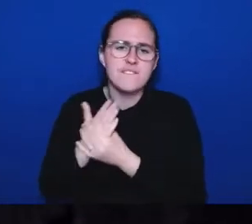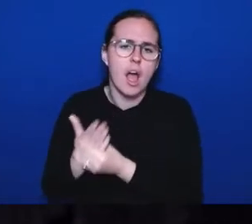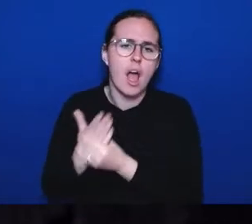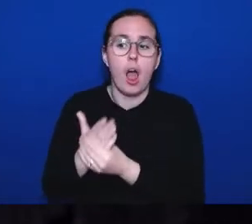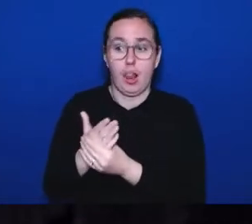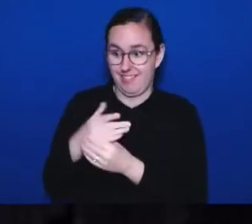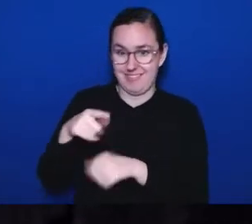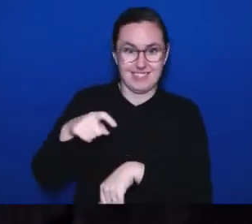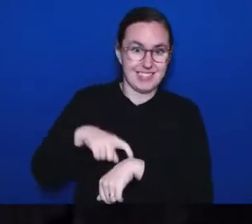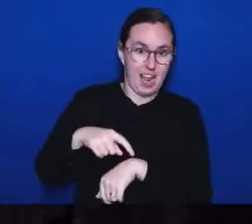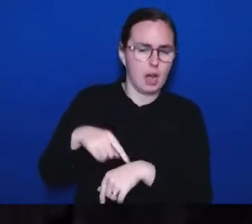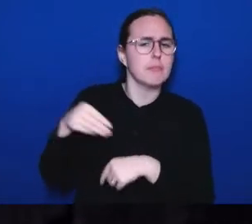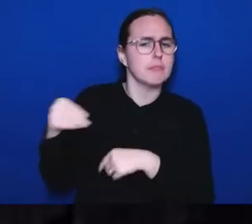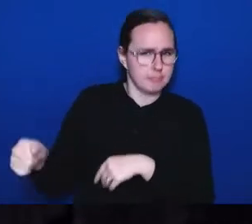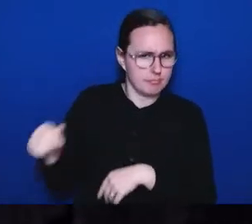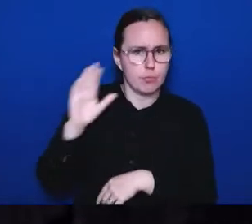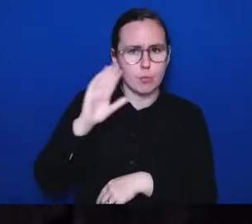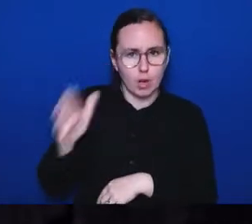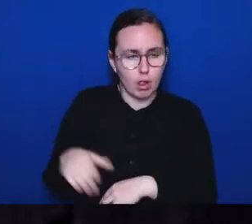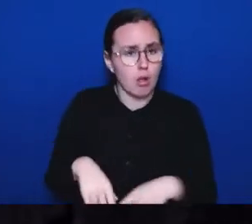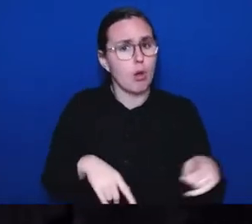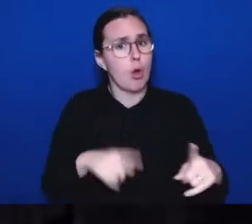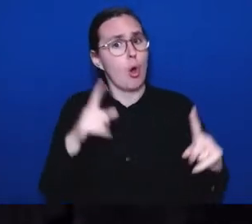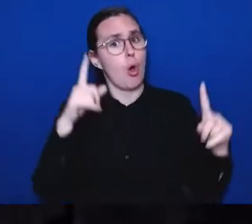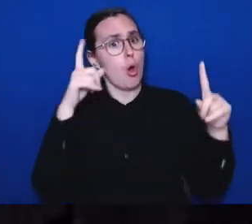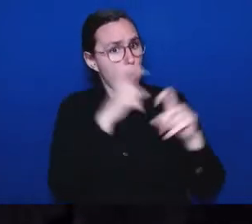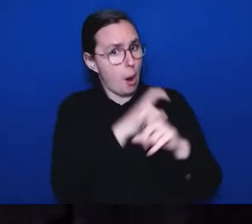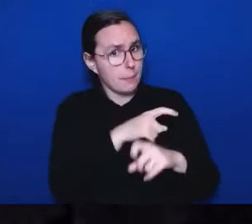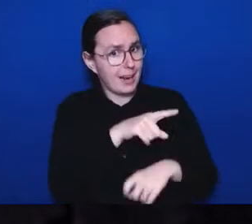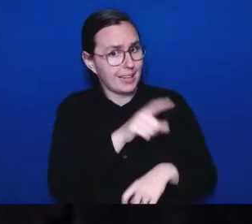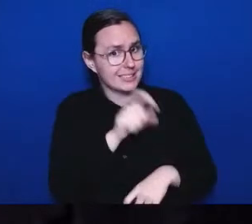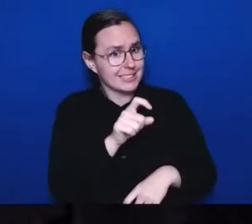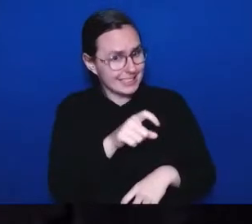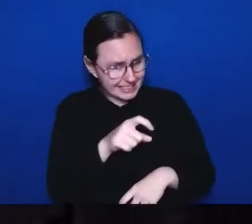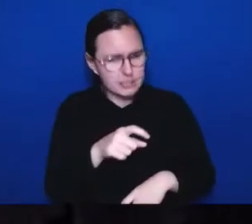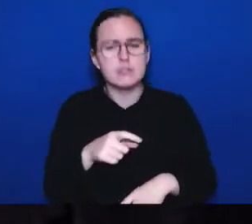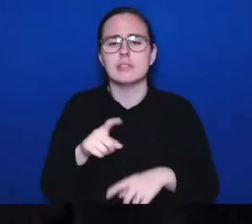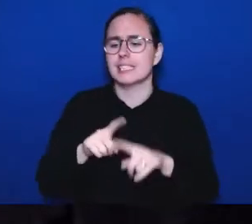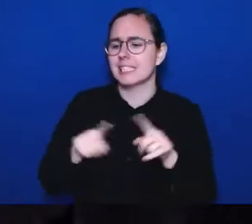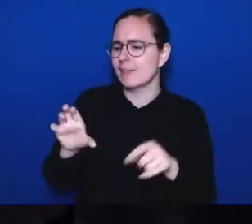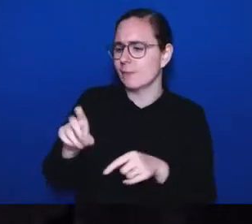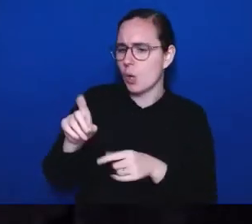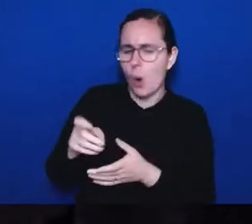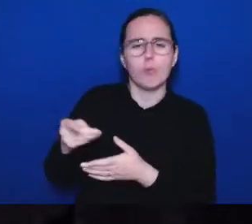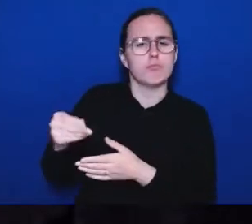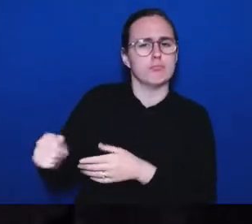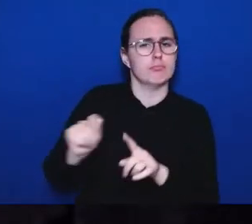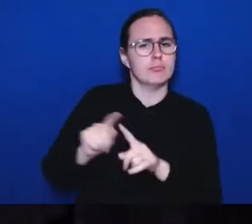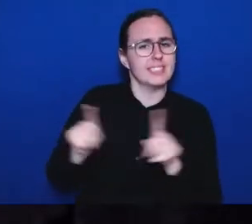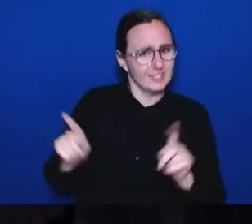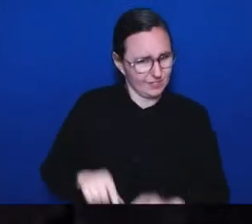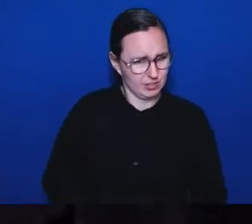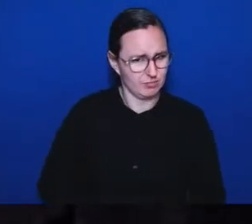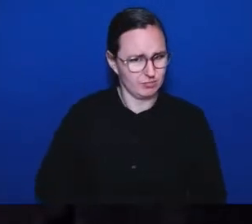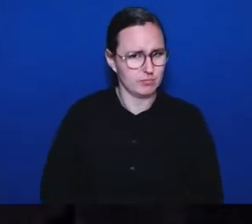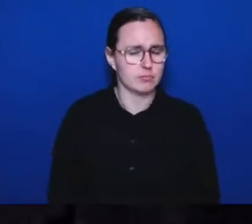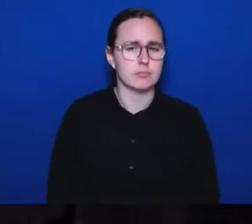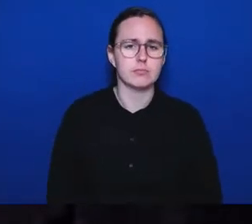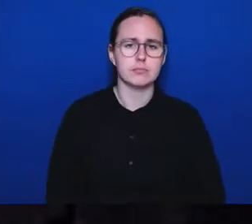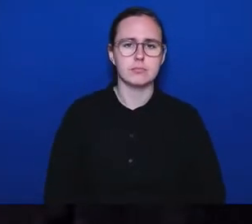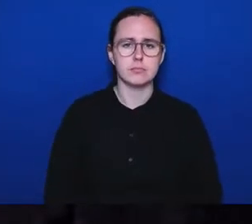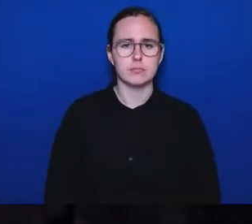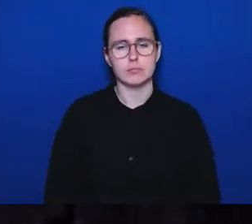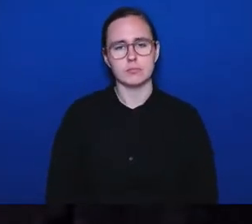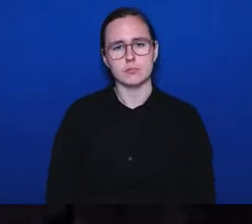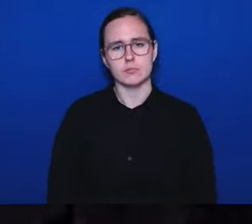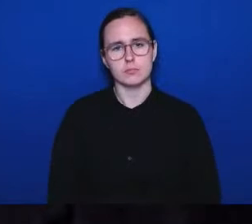for the complexity of their patient panel. So we have a minimum patient panel, we have a minimum number of hours worked every year,